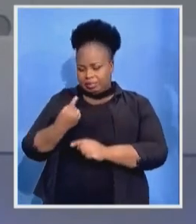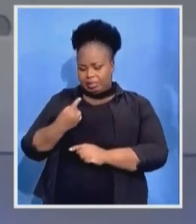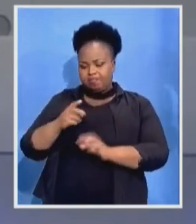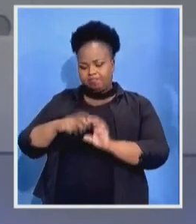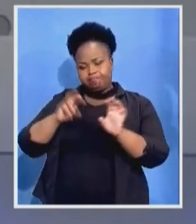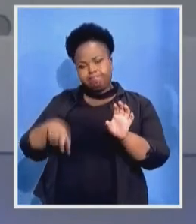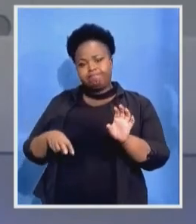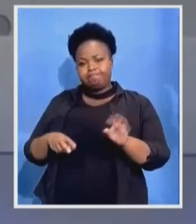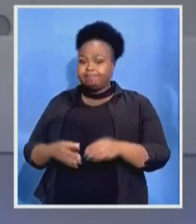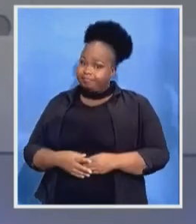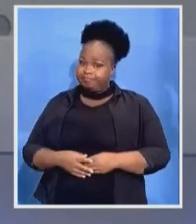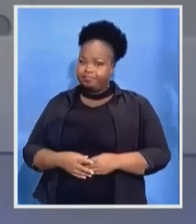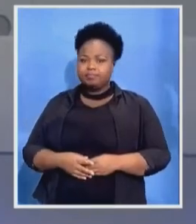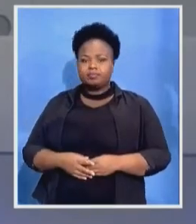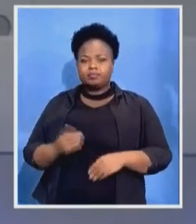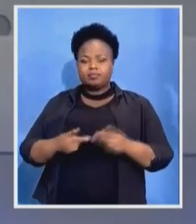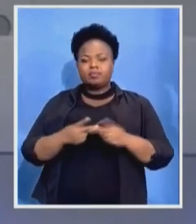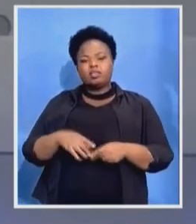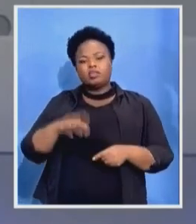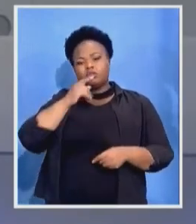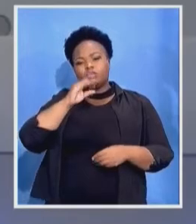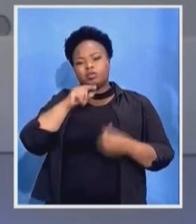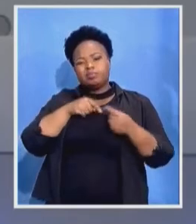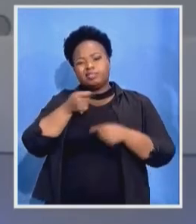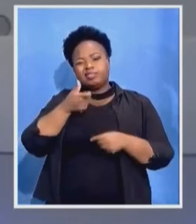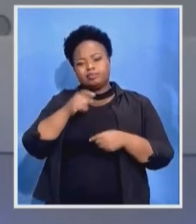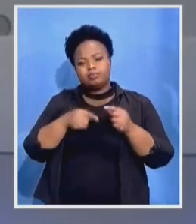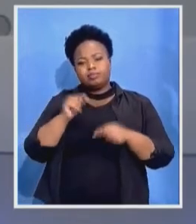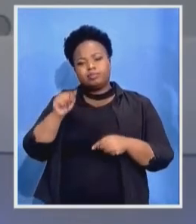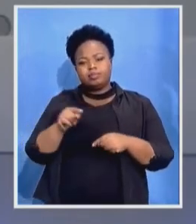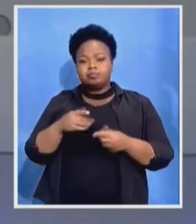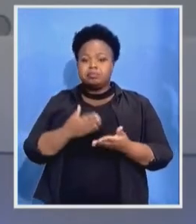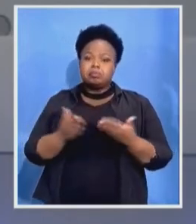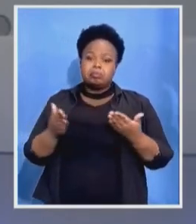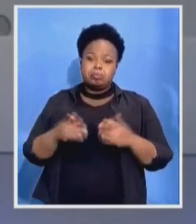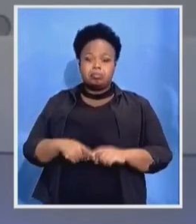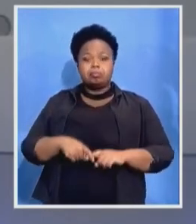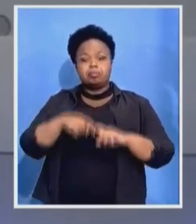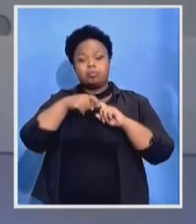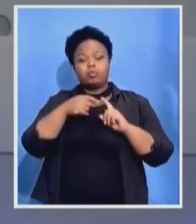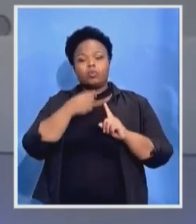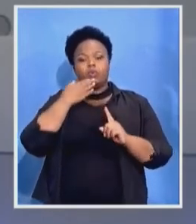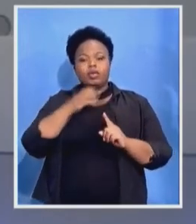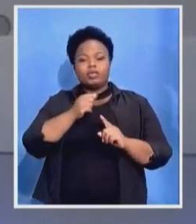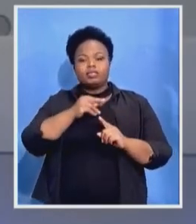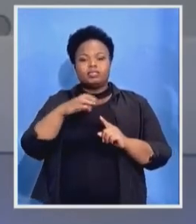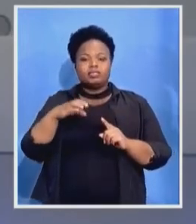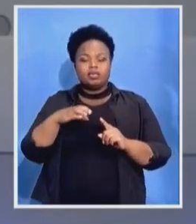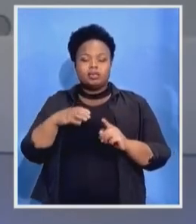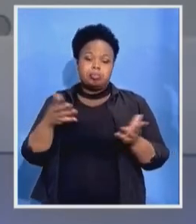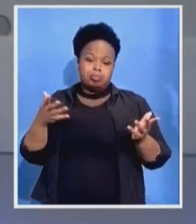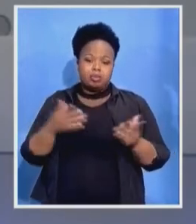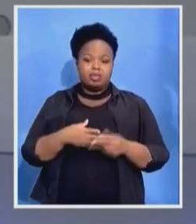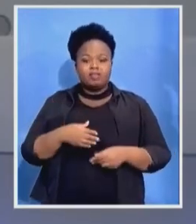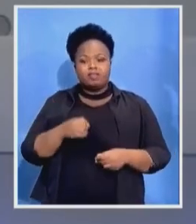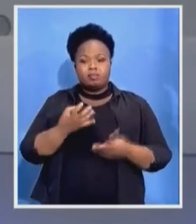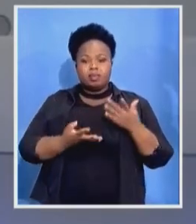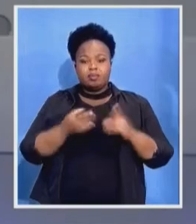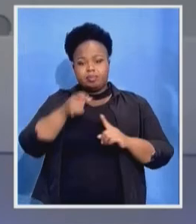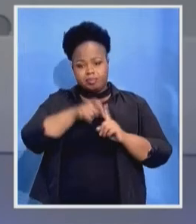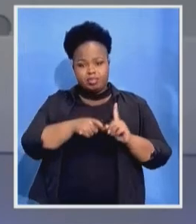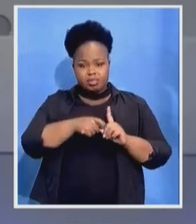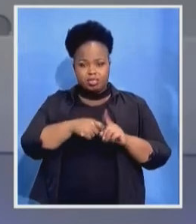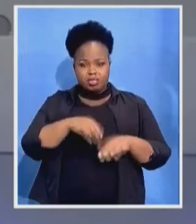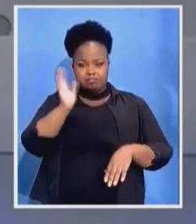on the issue of stepping aside with regards to the ANC if one is charged with any serious crimes.